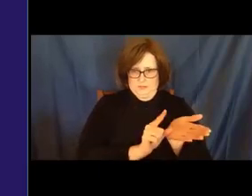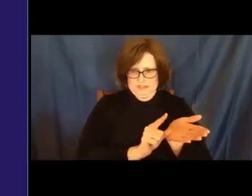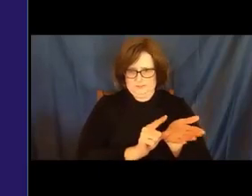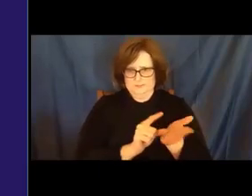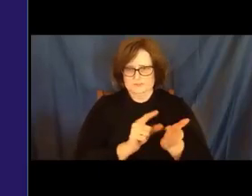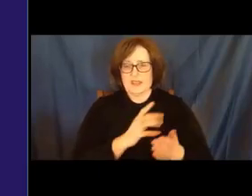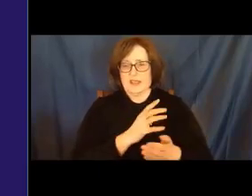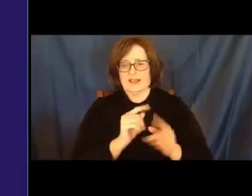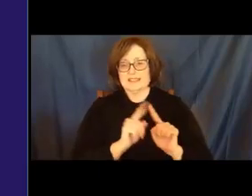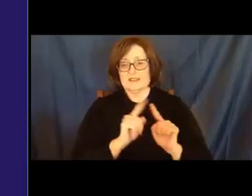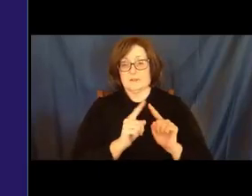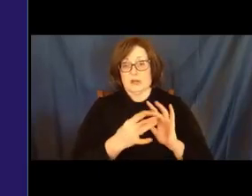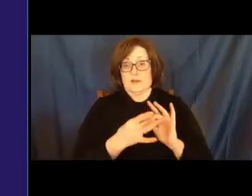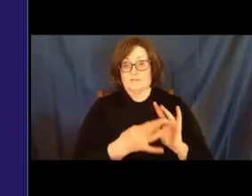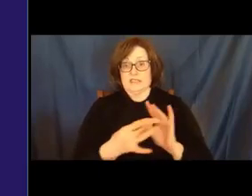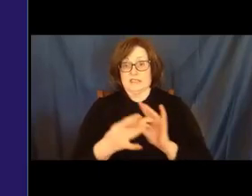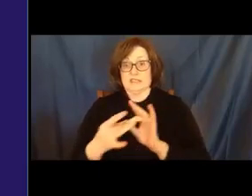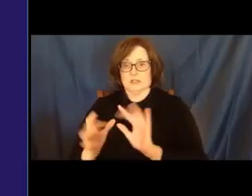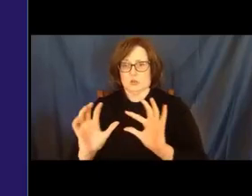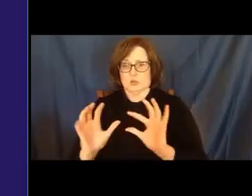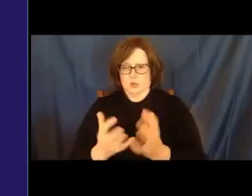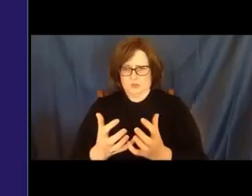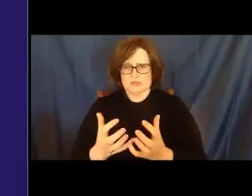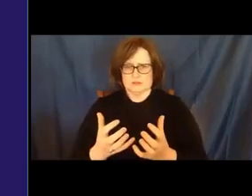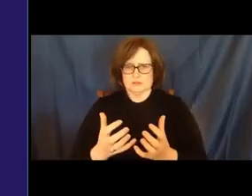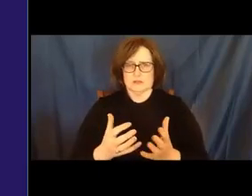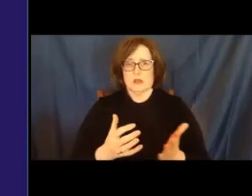And we also include a list of recommended training